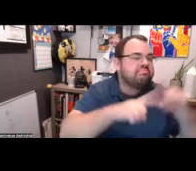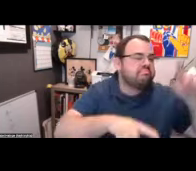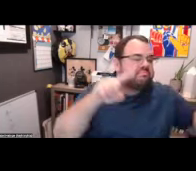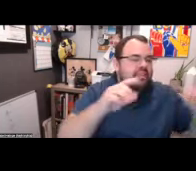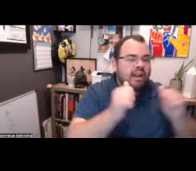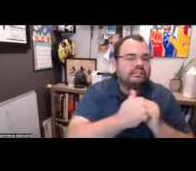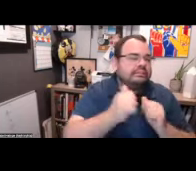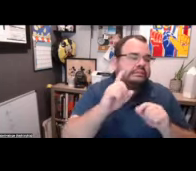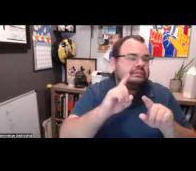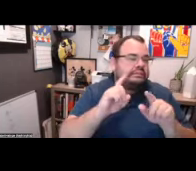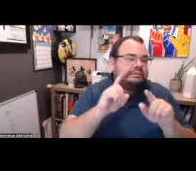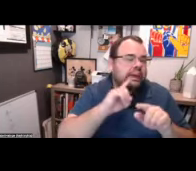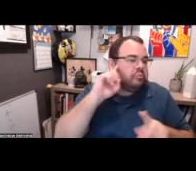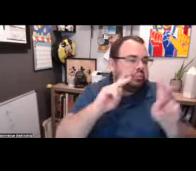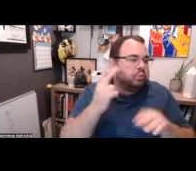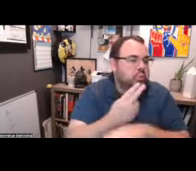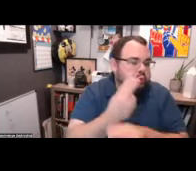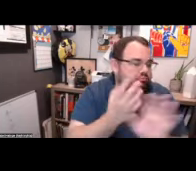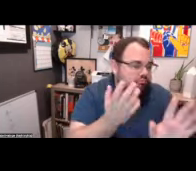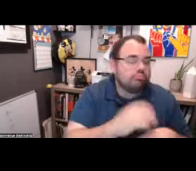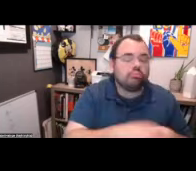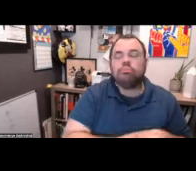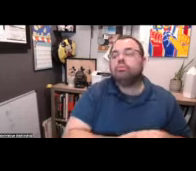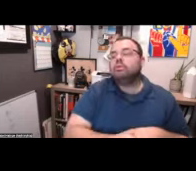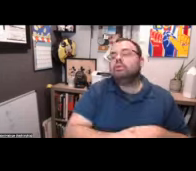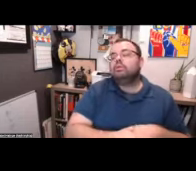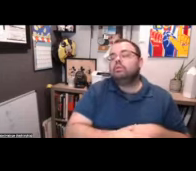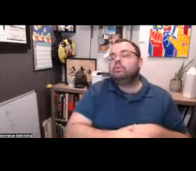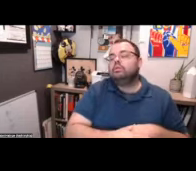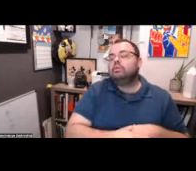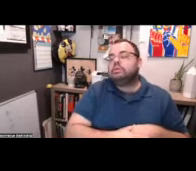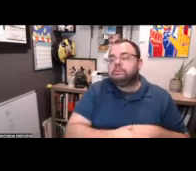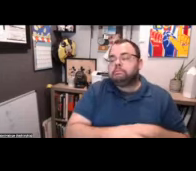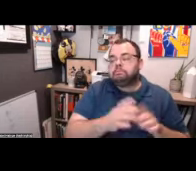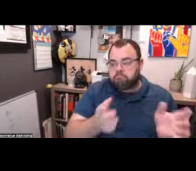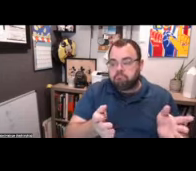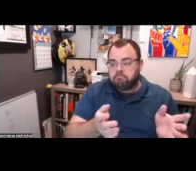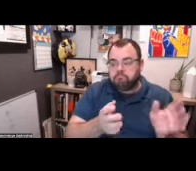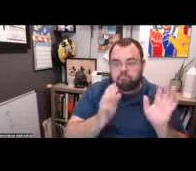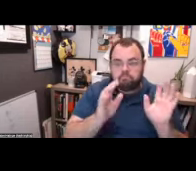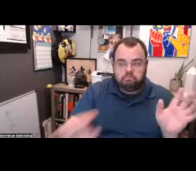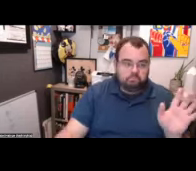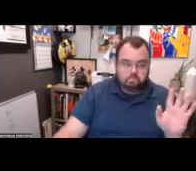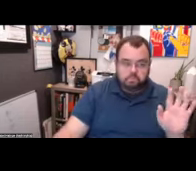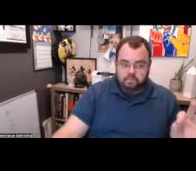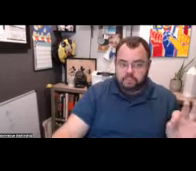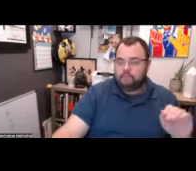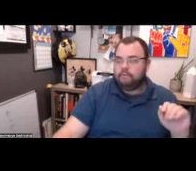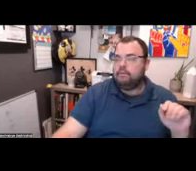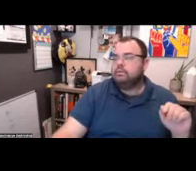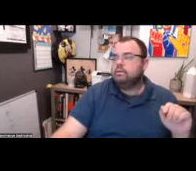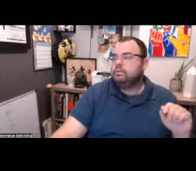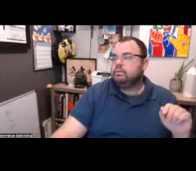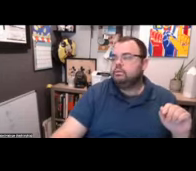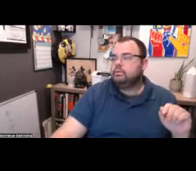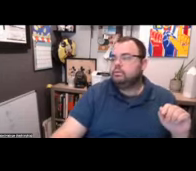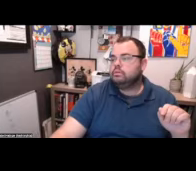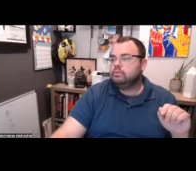my personal preference. And everyone is different. Every individual uses their own way to communicate.